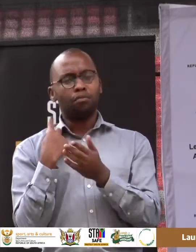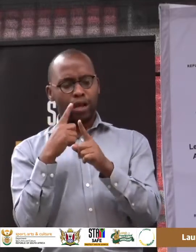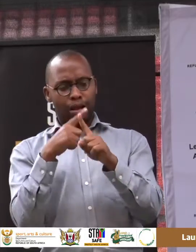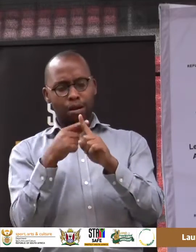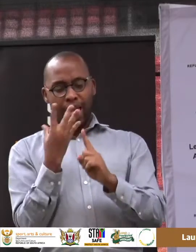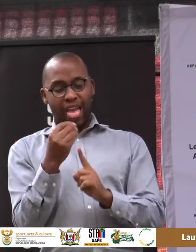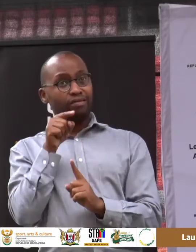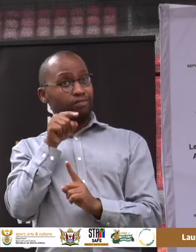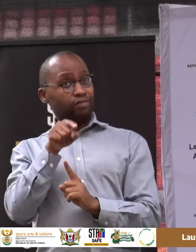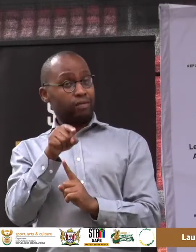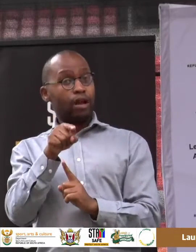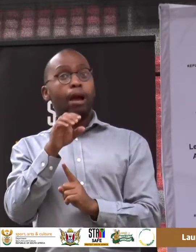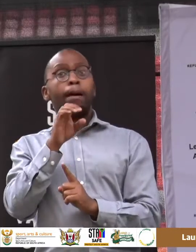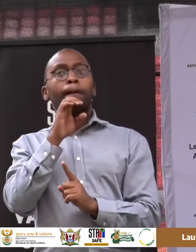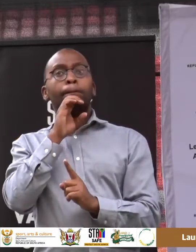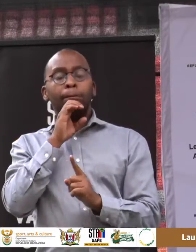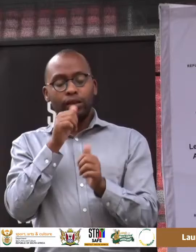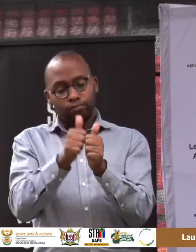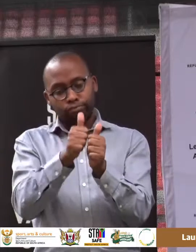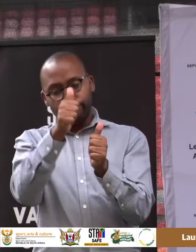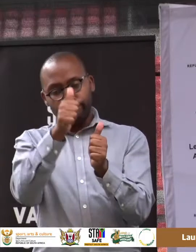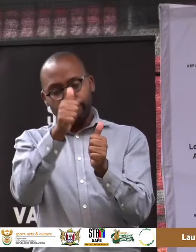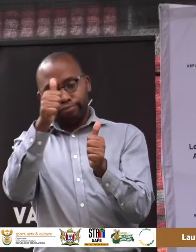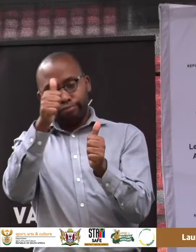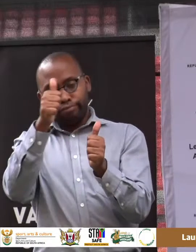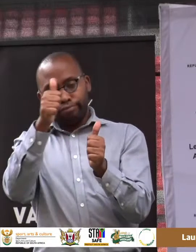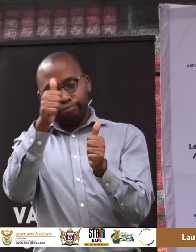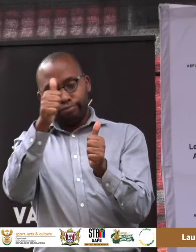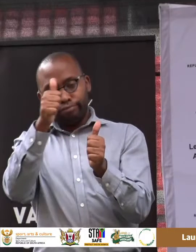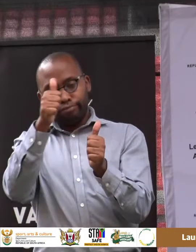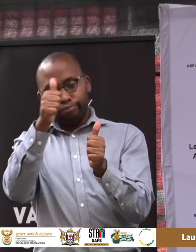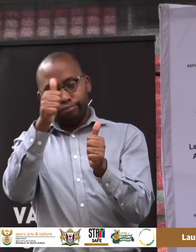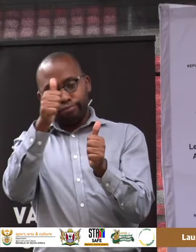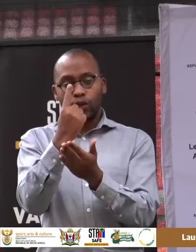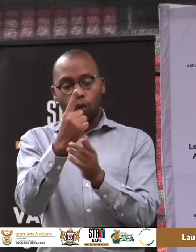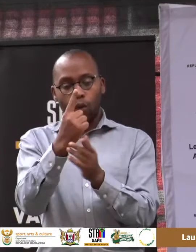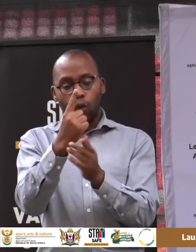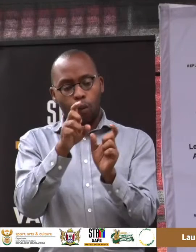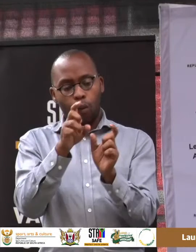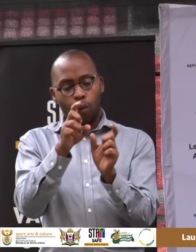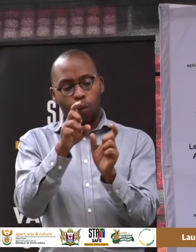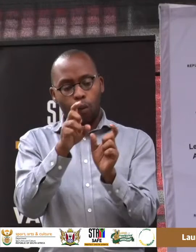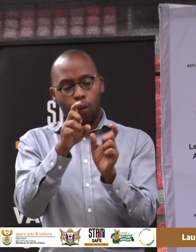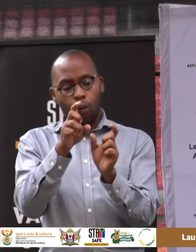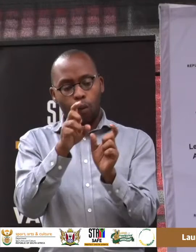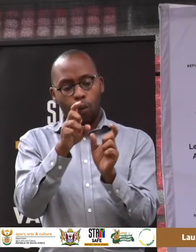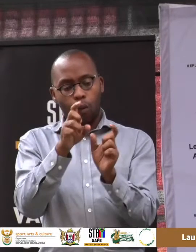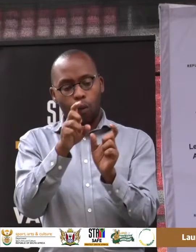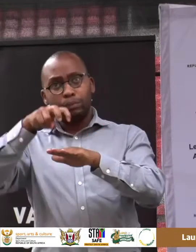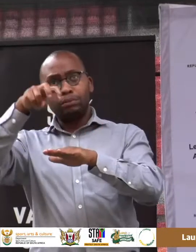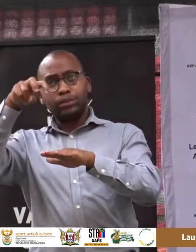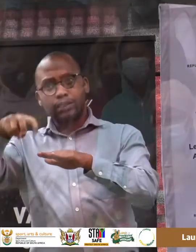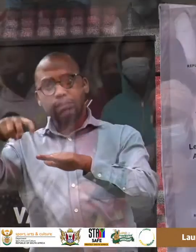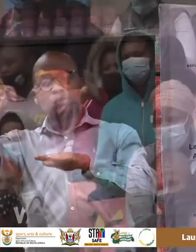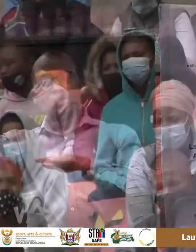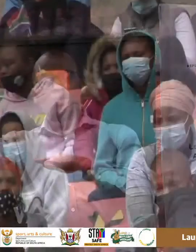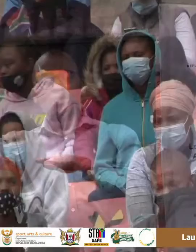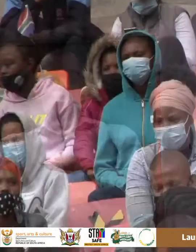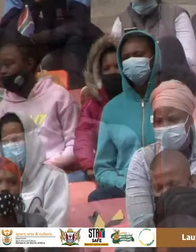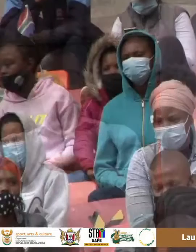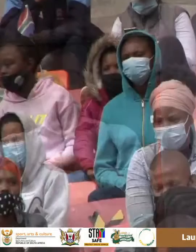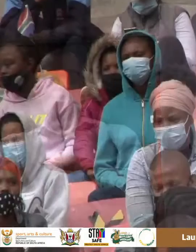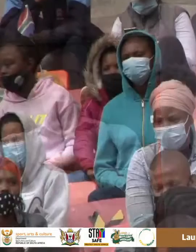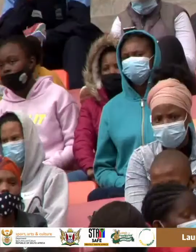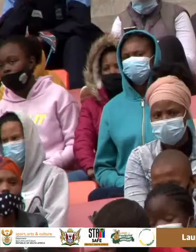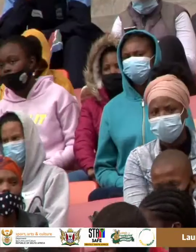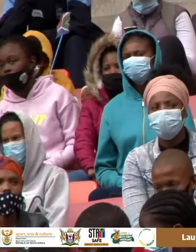so that you allow one seat in between each and every one of us to continue the social distance. Ingali hlazi uba